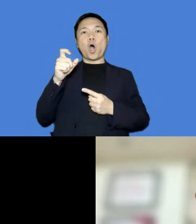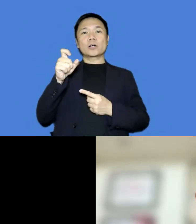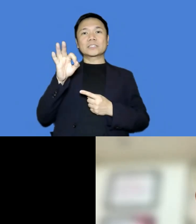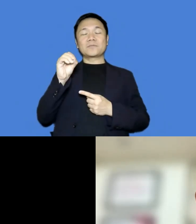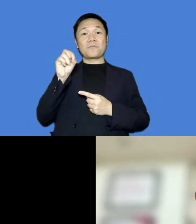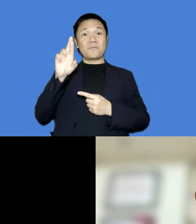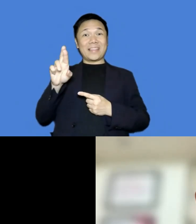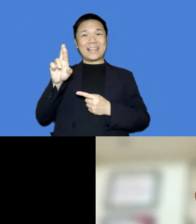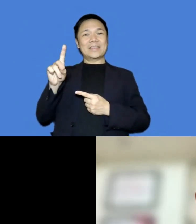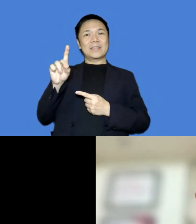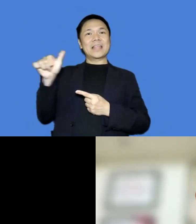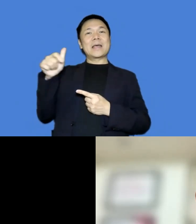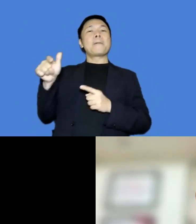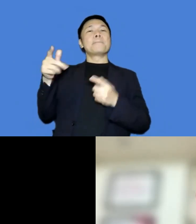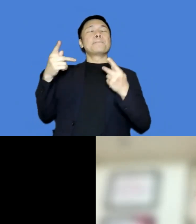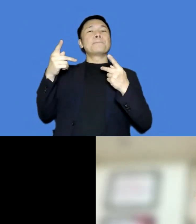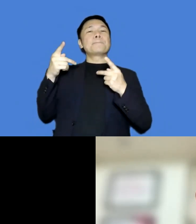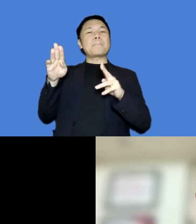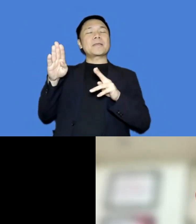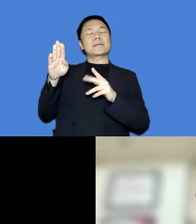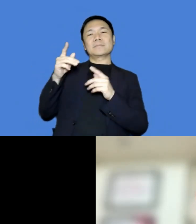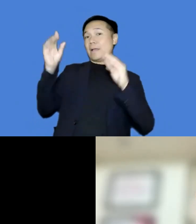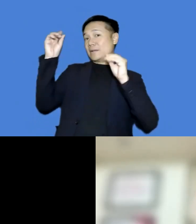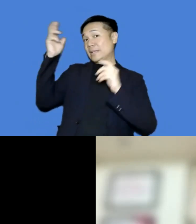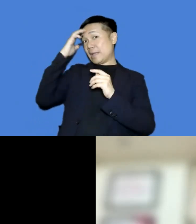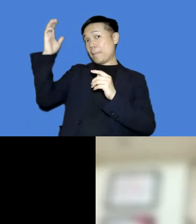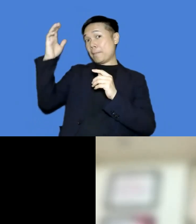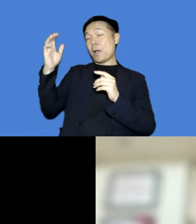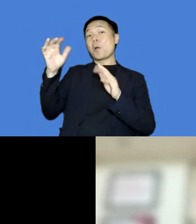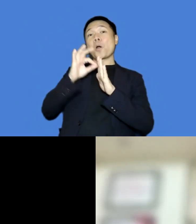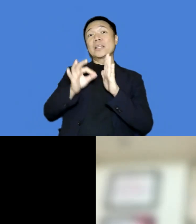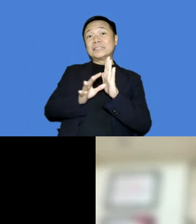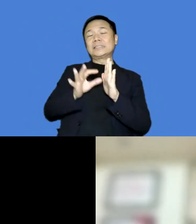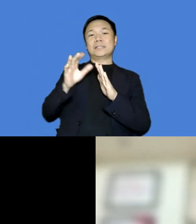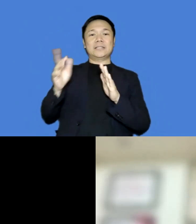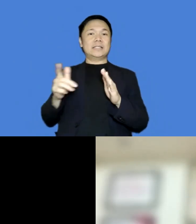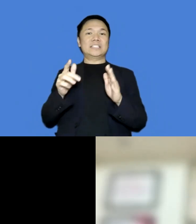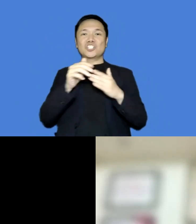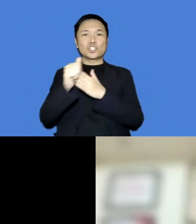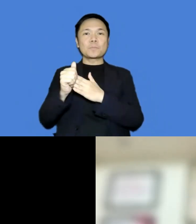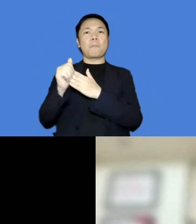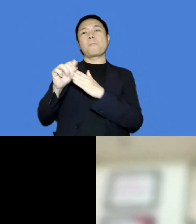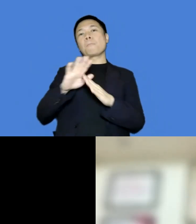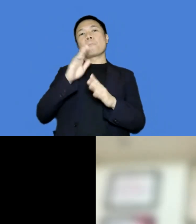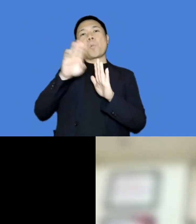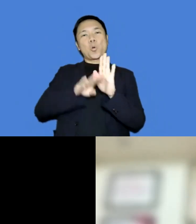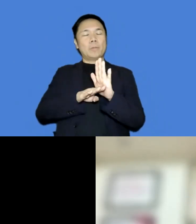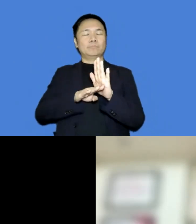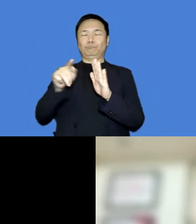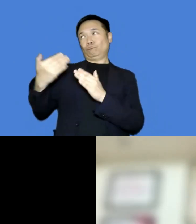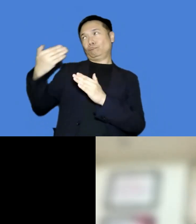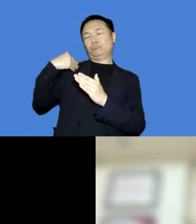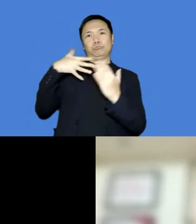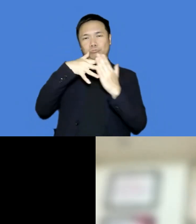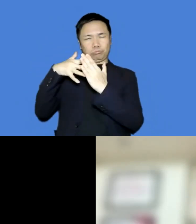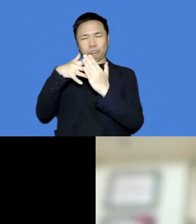Policy Leadership Program, Arman drives systemic change for disability inclusion. In